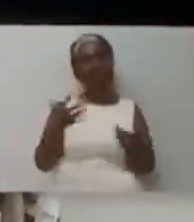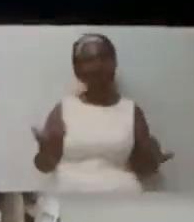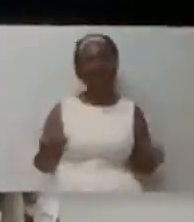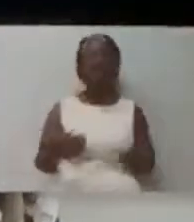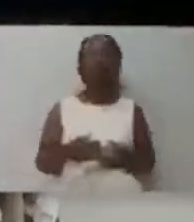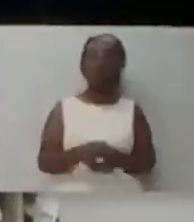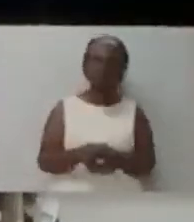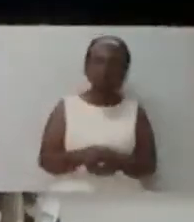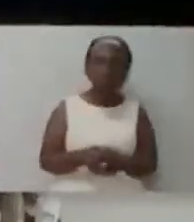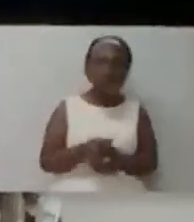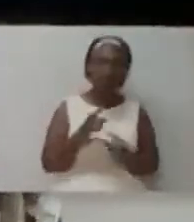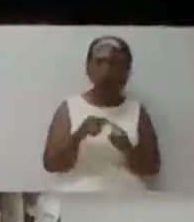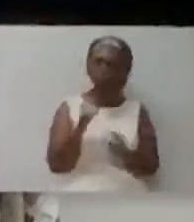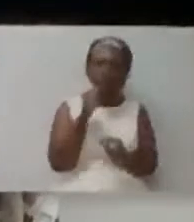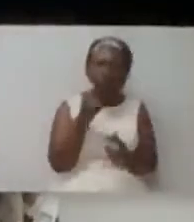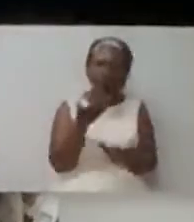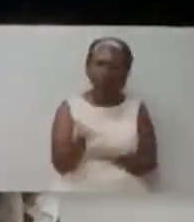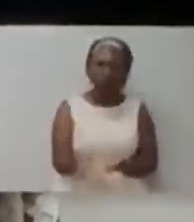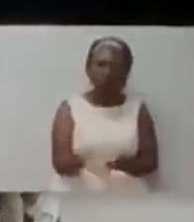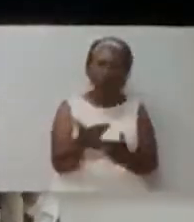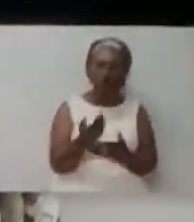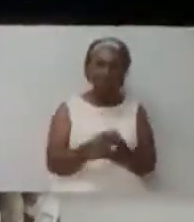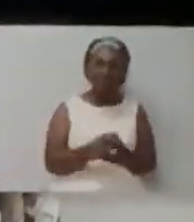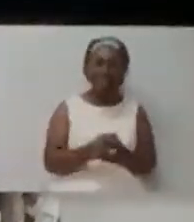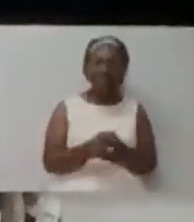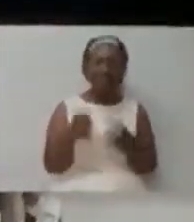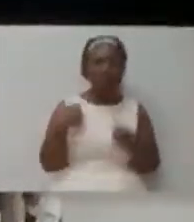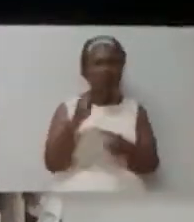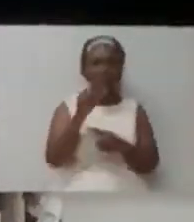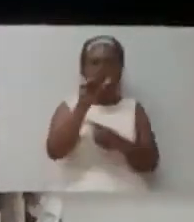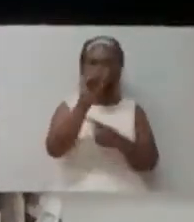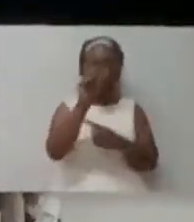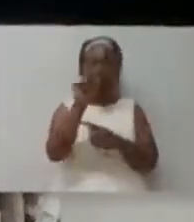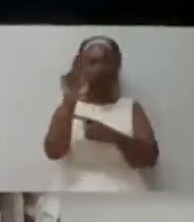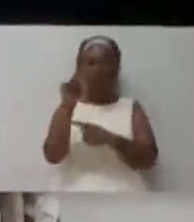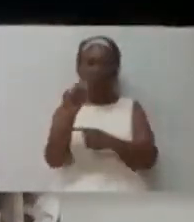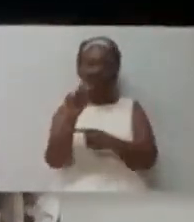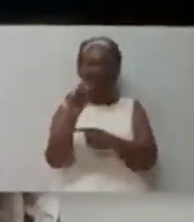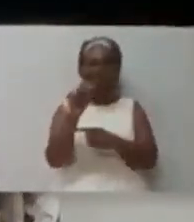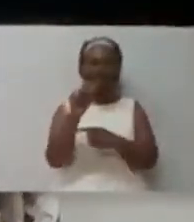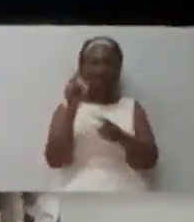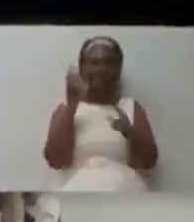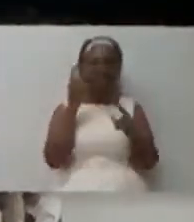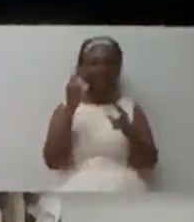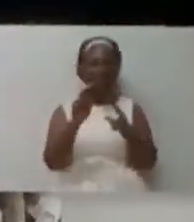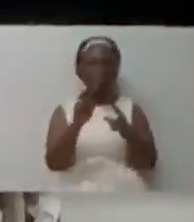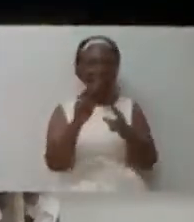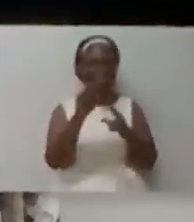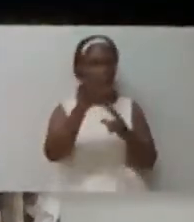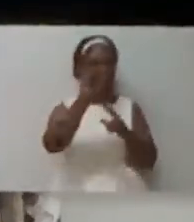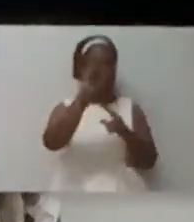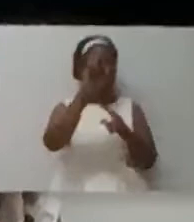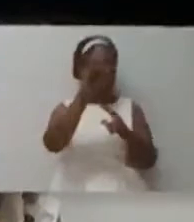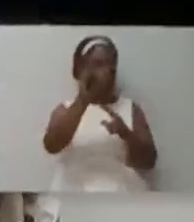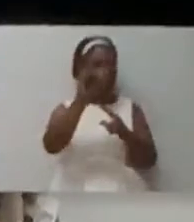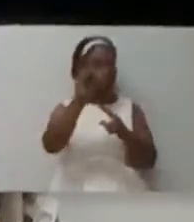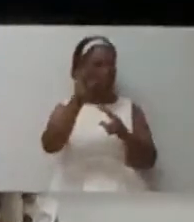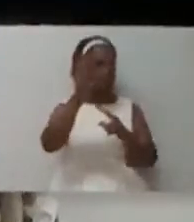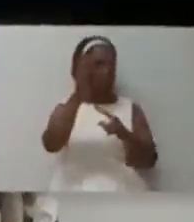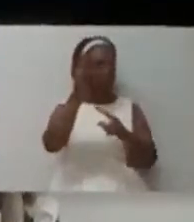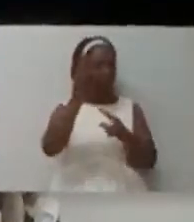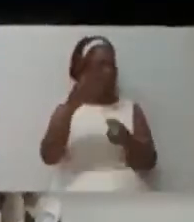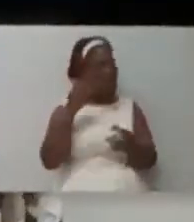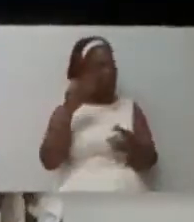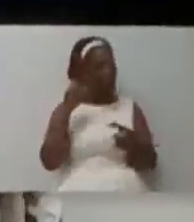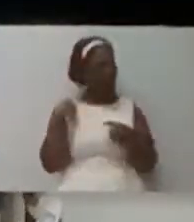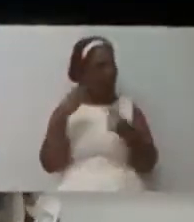when won't you? So far, 2020 is like looking at the minimum value of a sine curve. You knew I mentioned it. I mentioned math